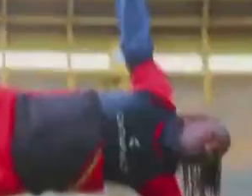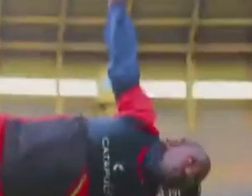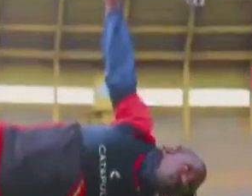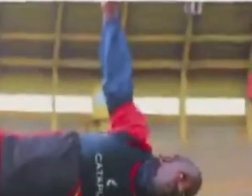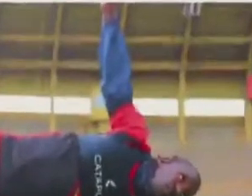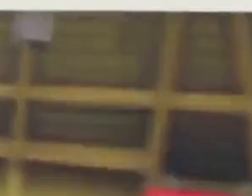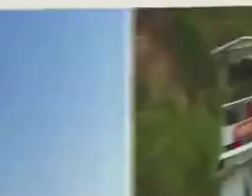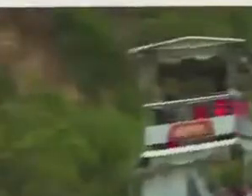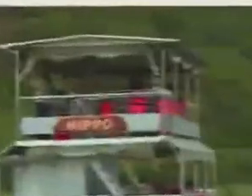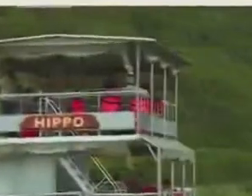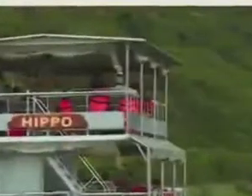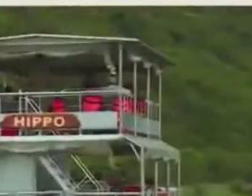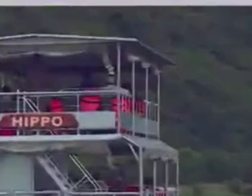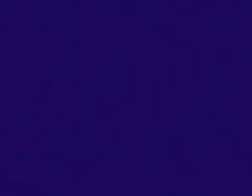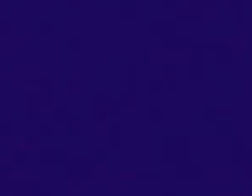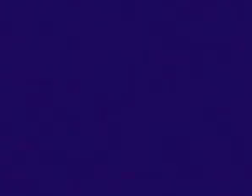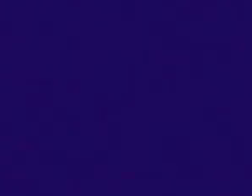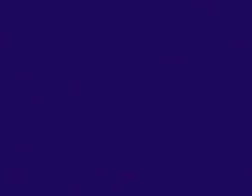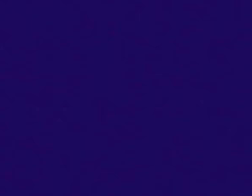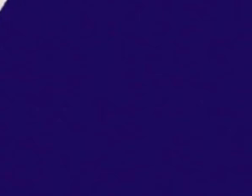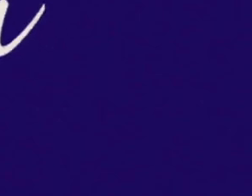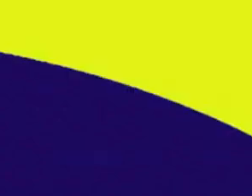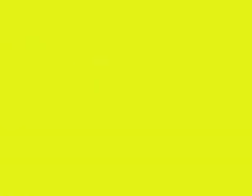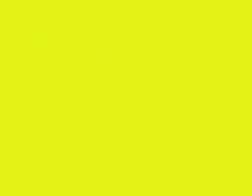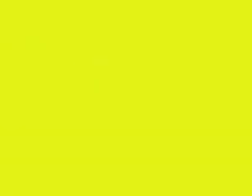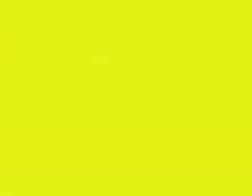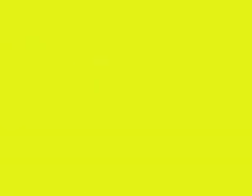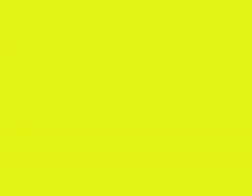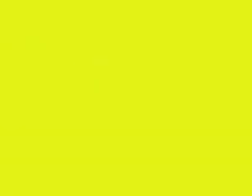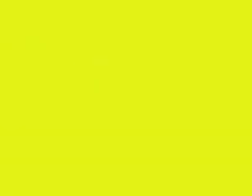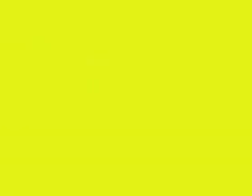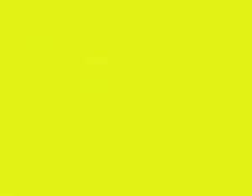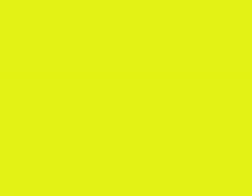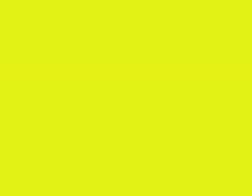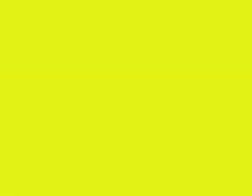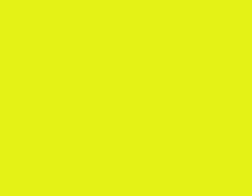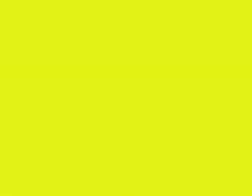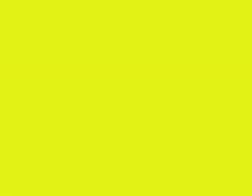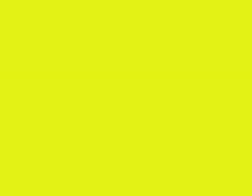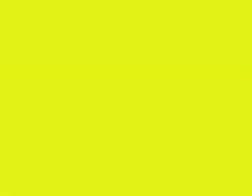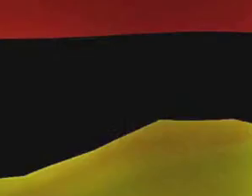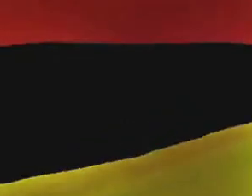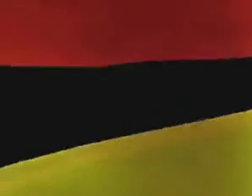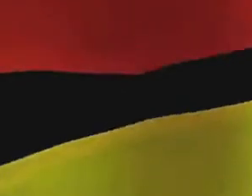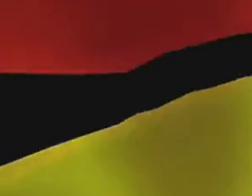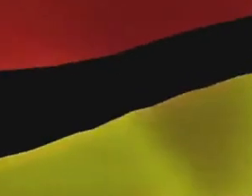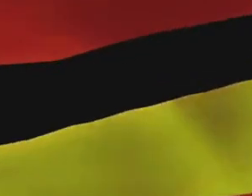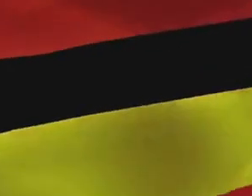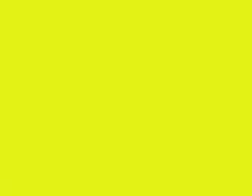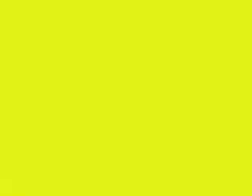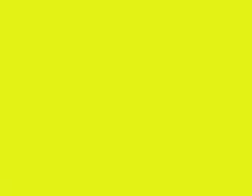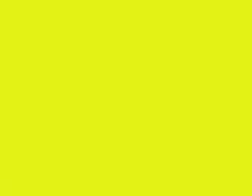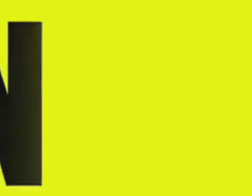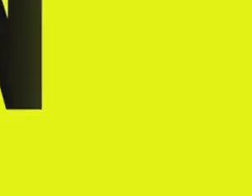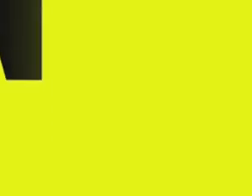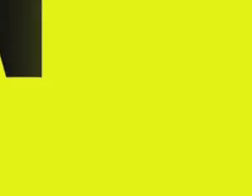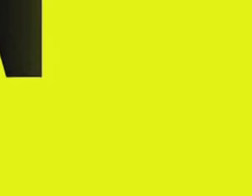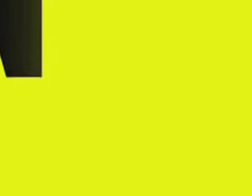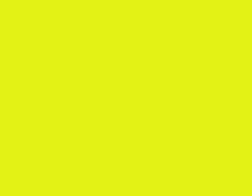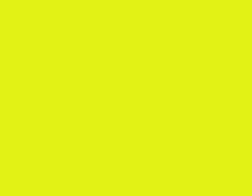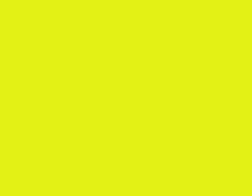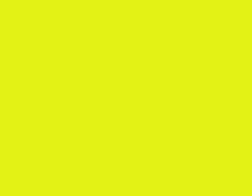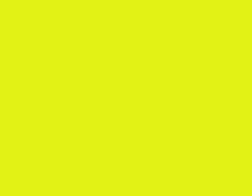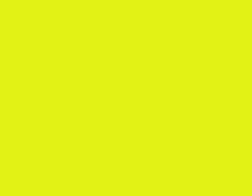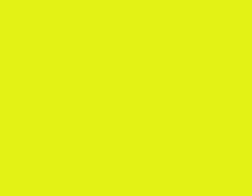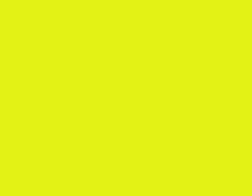country. All this and more has been made possible because of you. Join us and together, let's do more for our